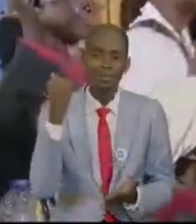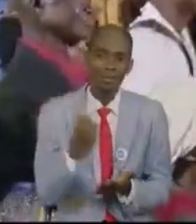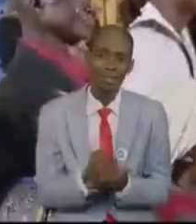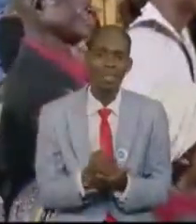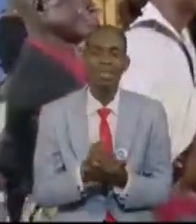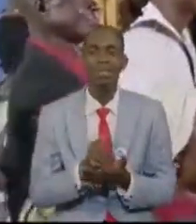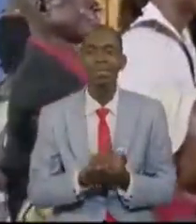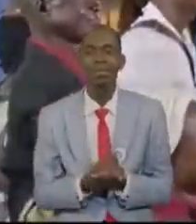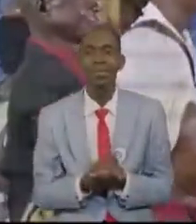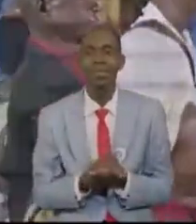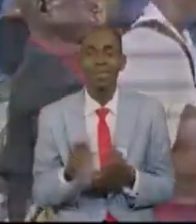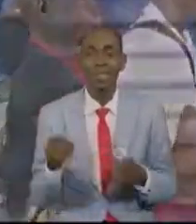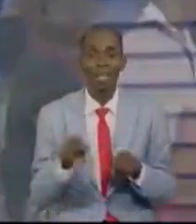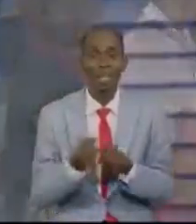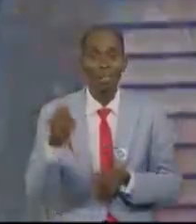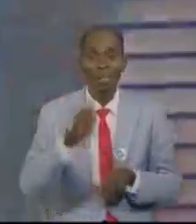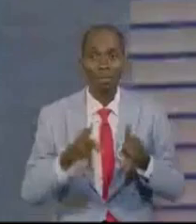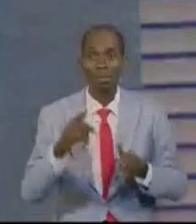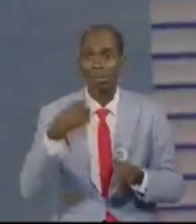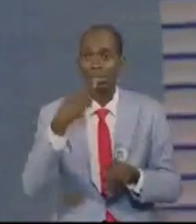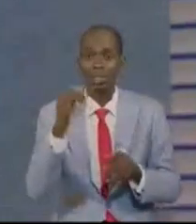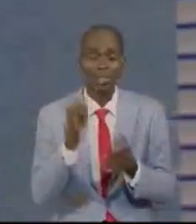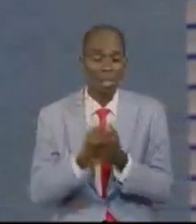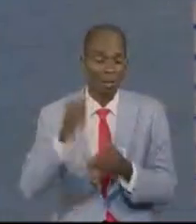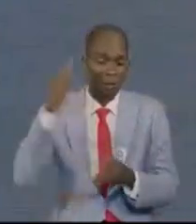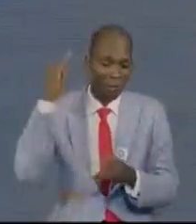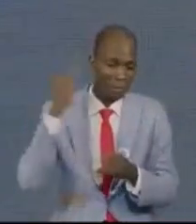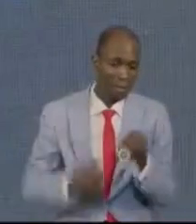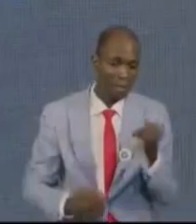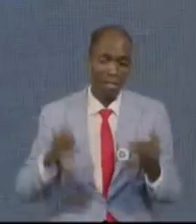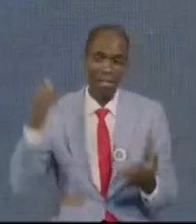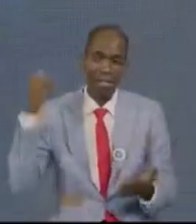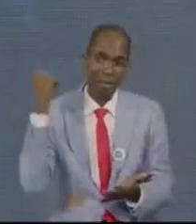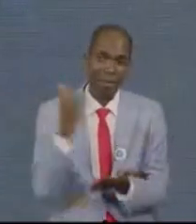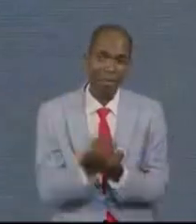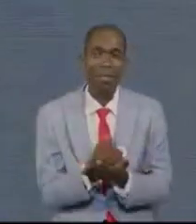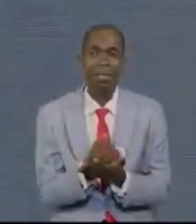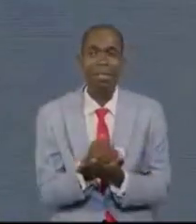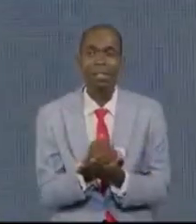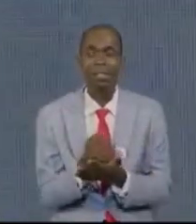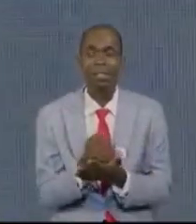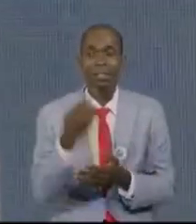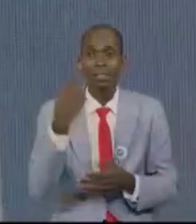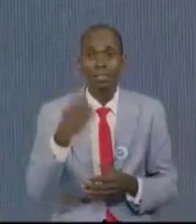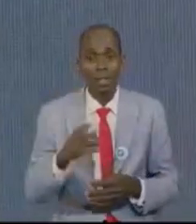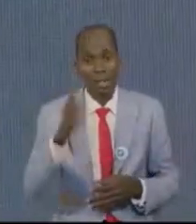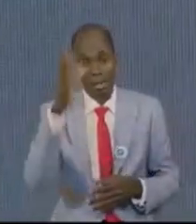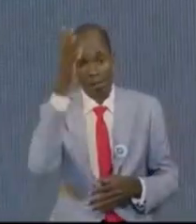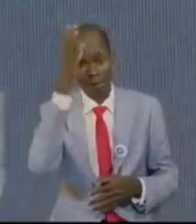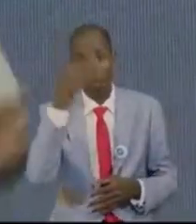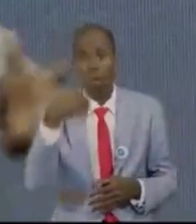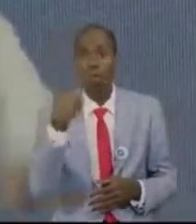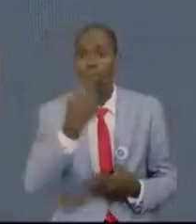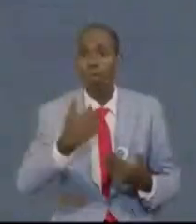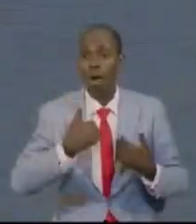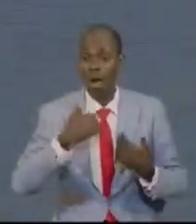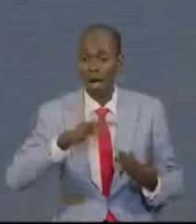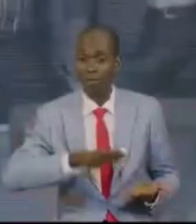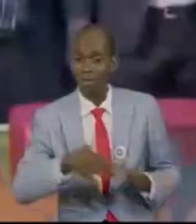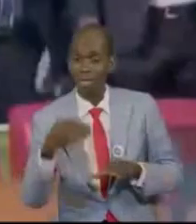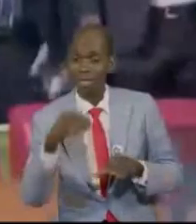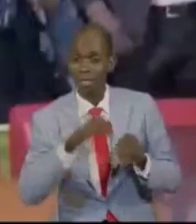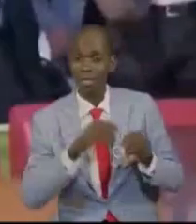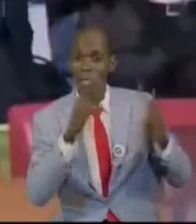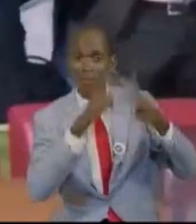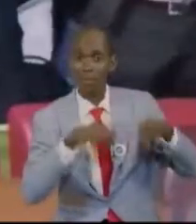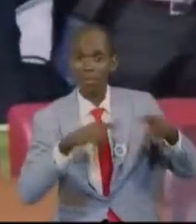As they said that final amen, the father that died in the village woke up.